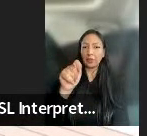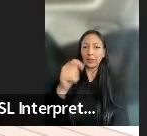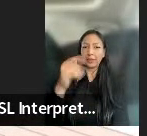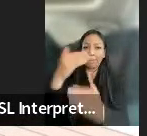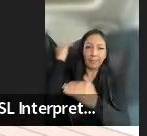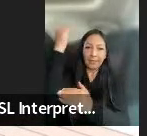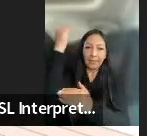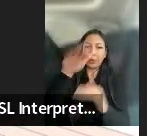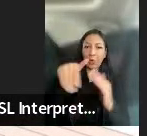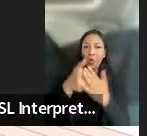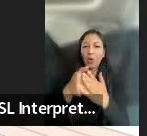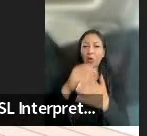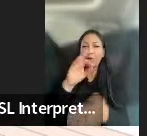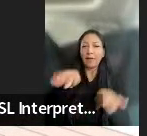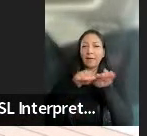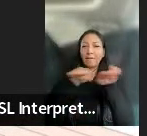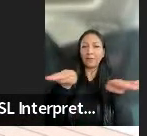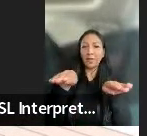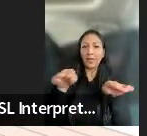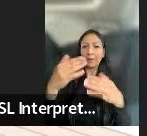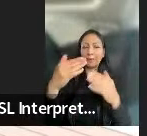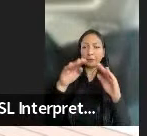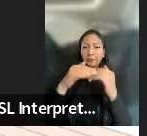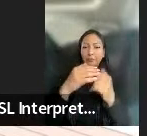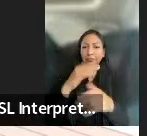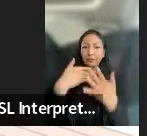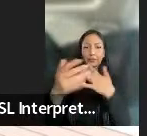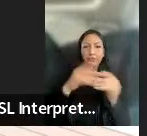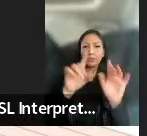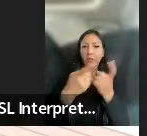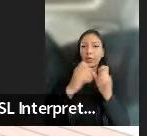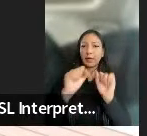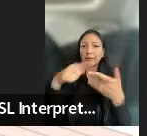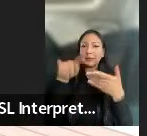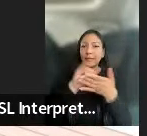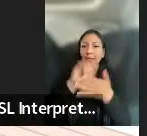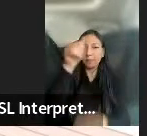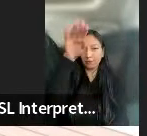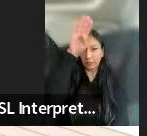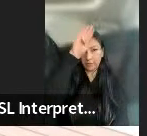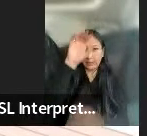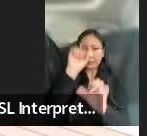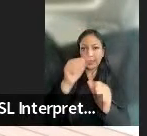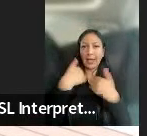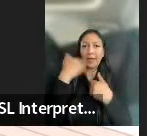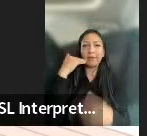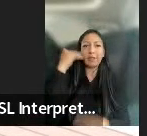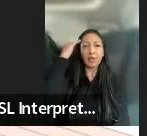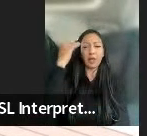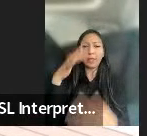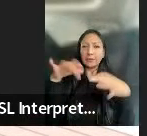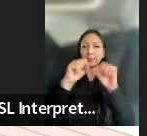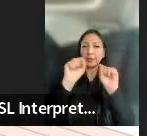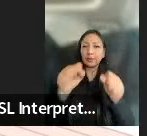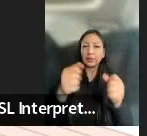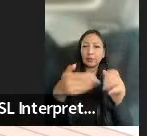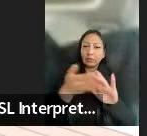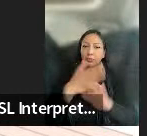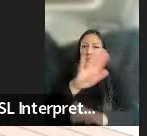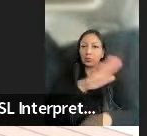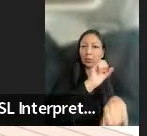flat roof solar installations, regardless of district, to ensure that firefighters have the minimum headroom they need to conduct their work